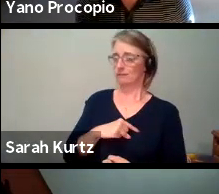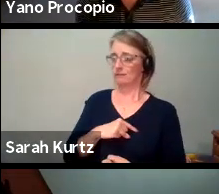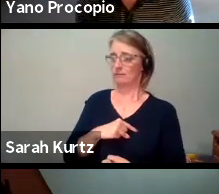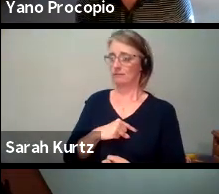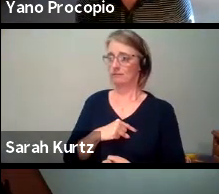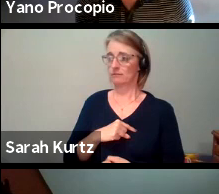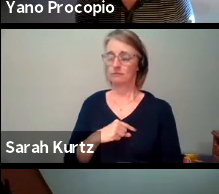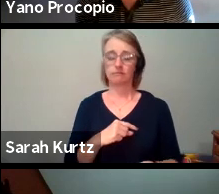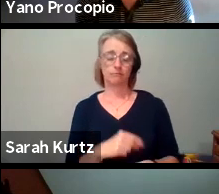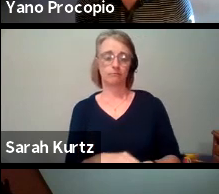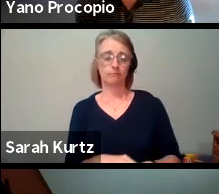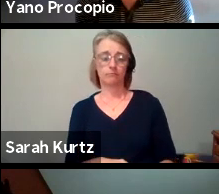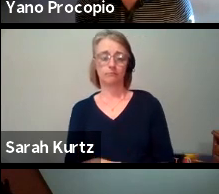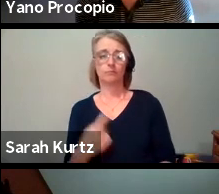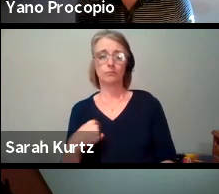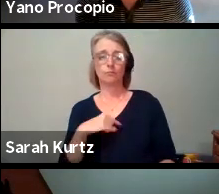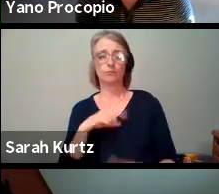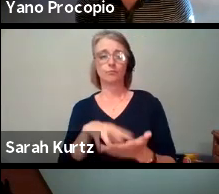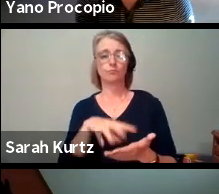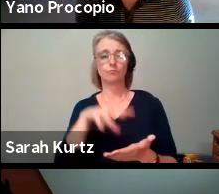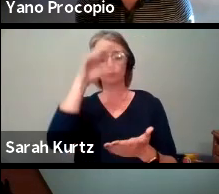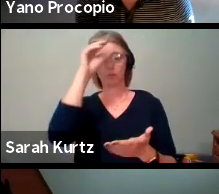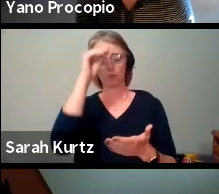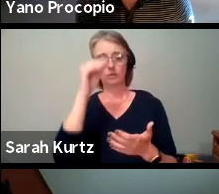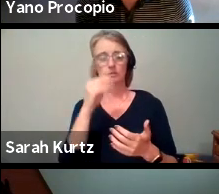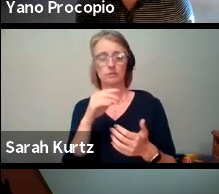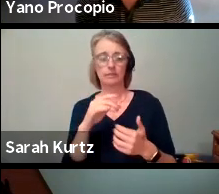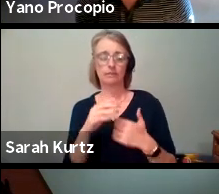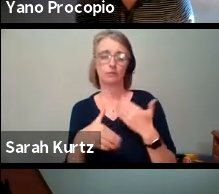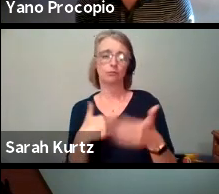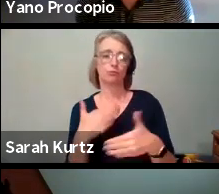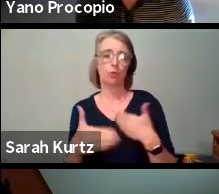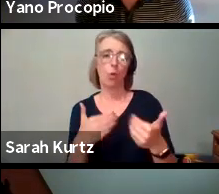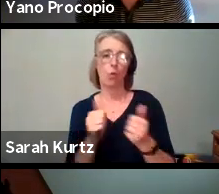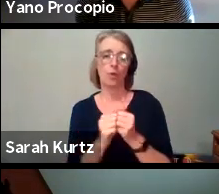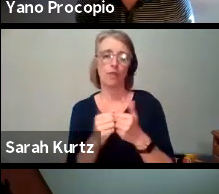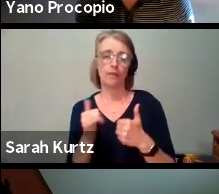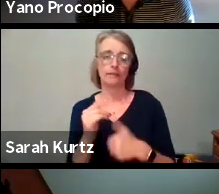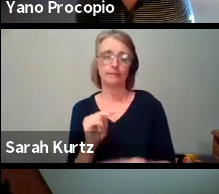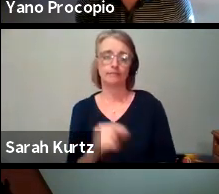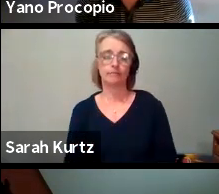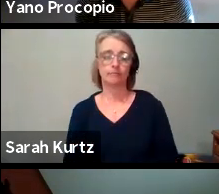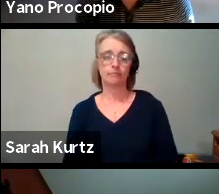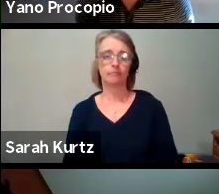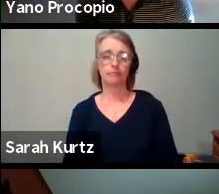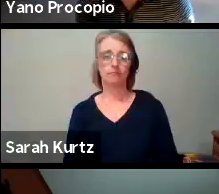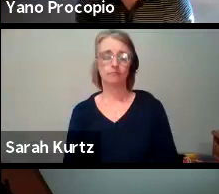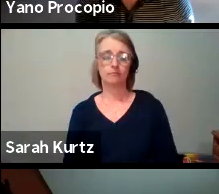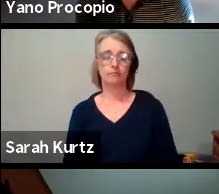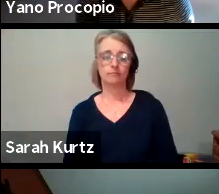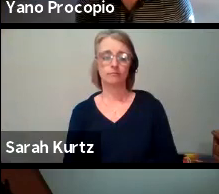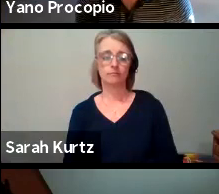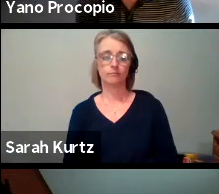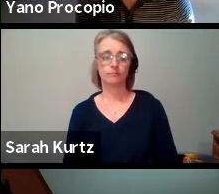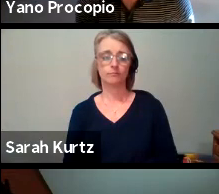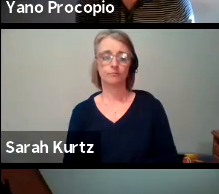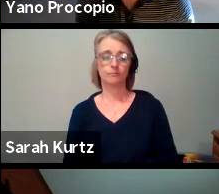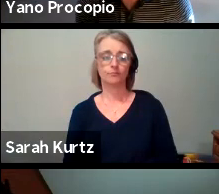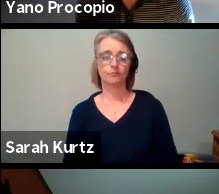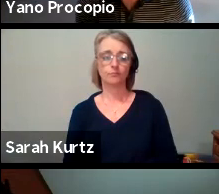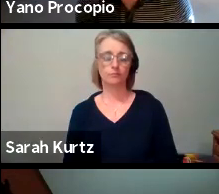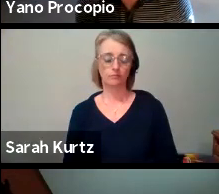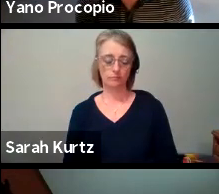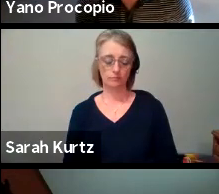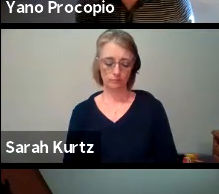have learned to, that we just kind of got to roll the dice. But they should not act in